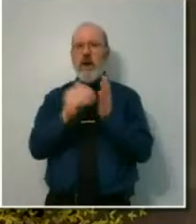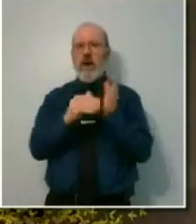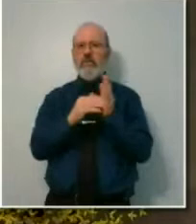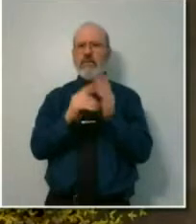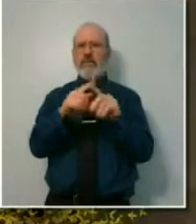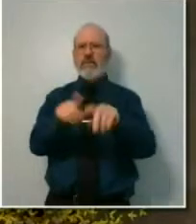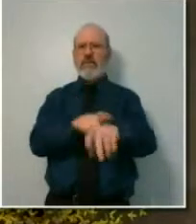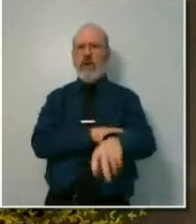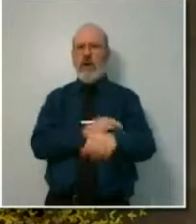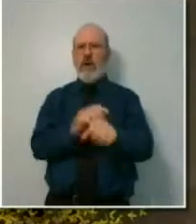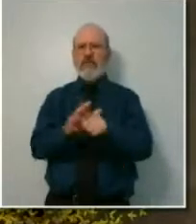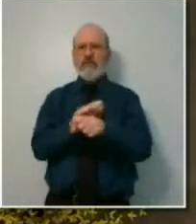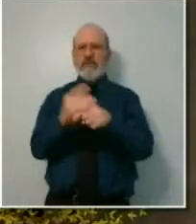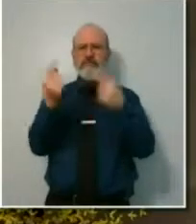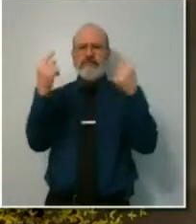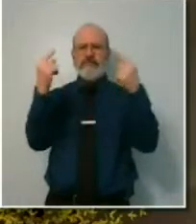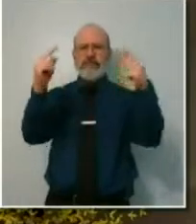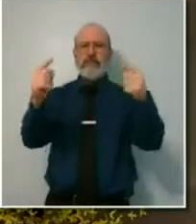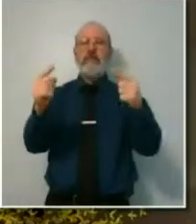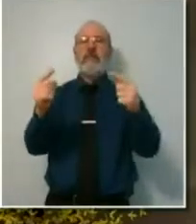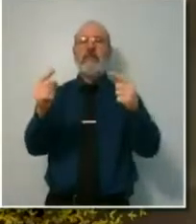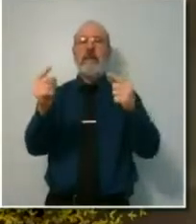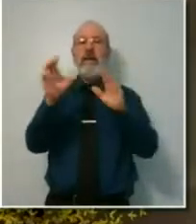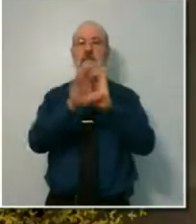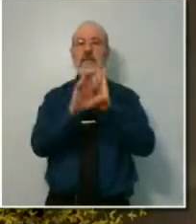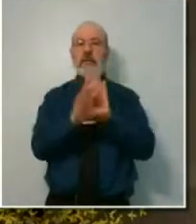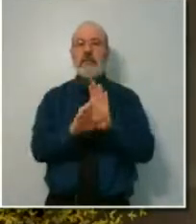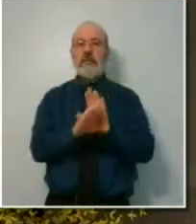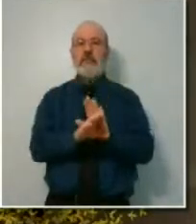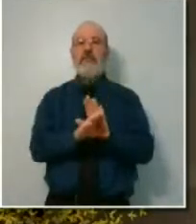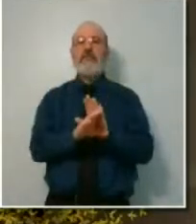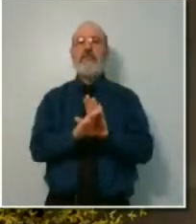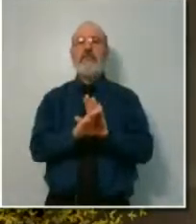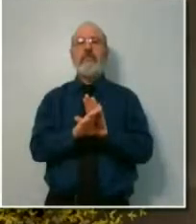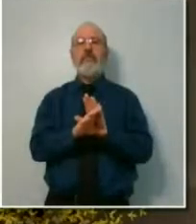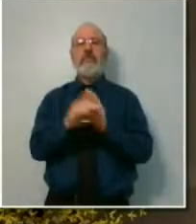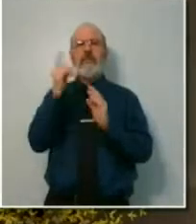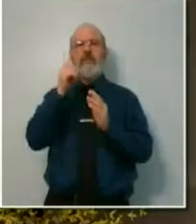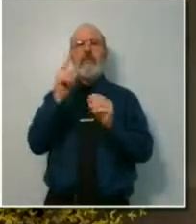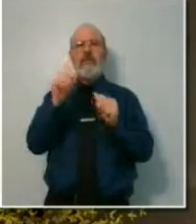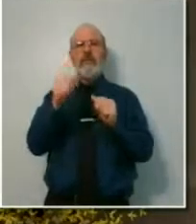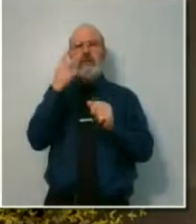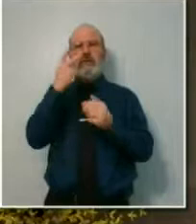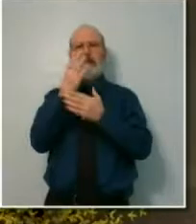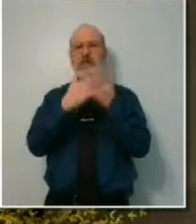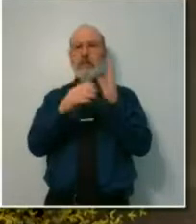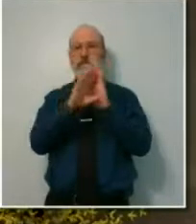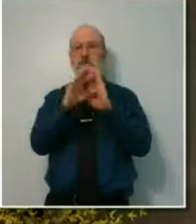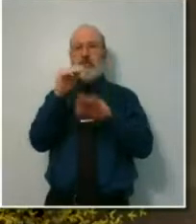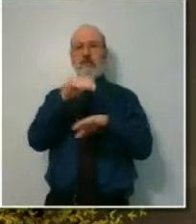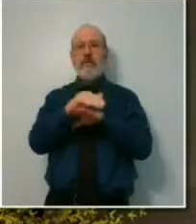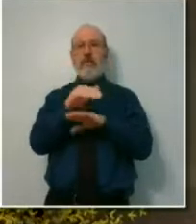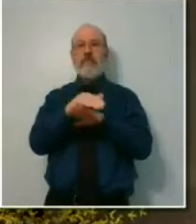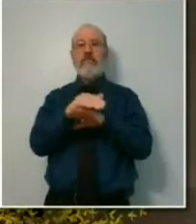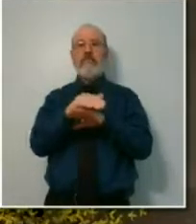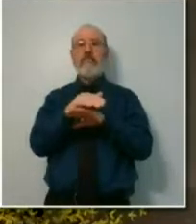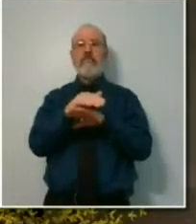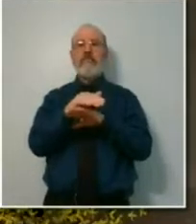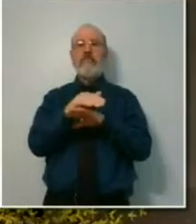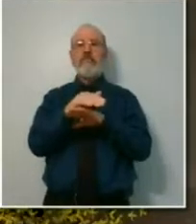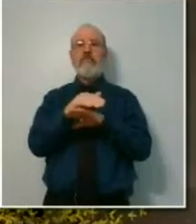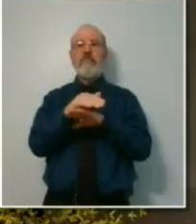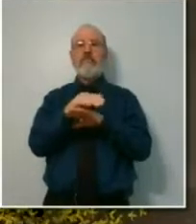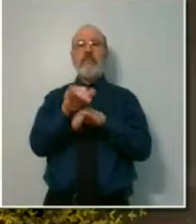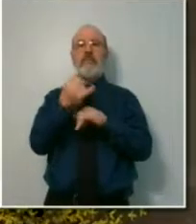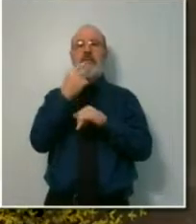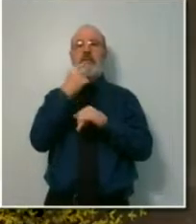full of news and pictures. And so I think you'll be able to see a few pictures tonight, but he just